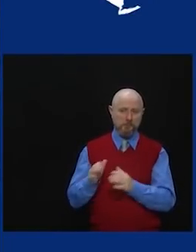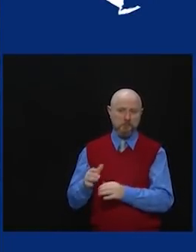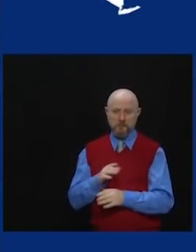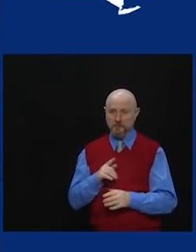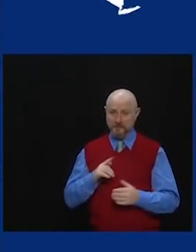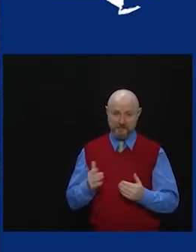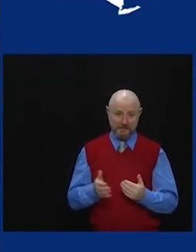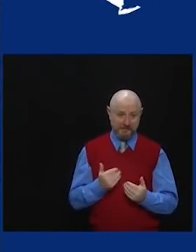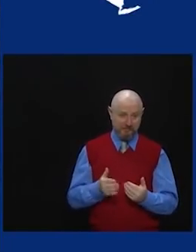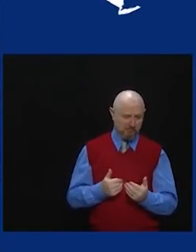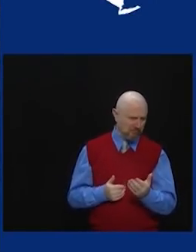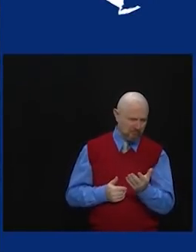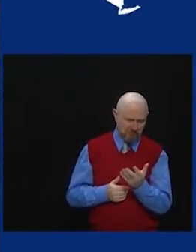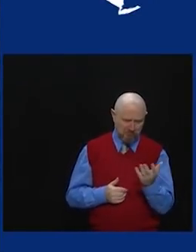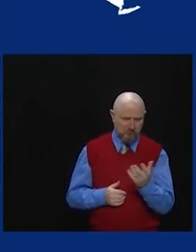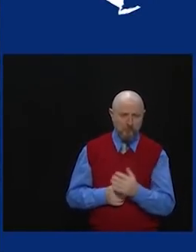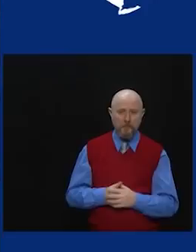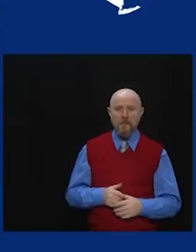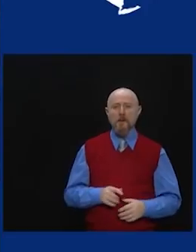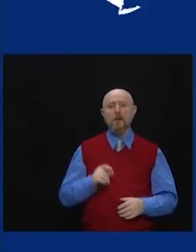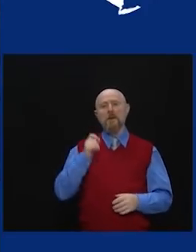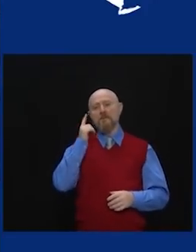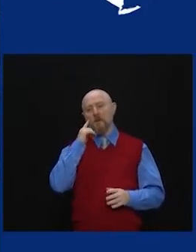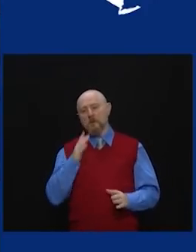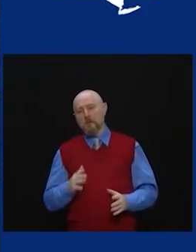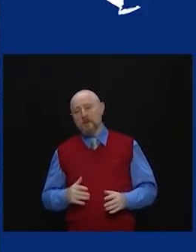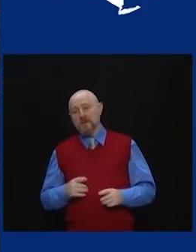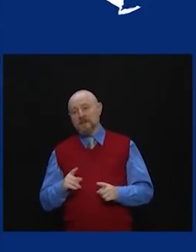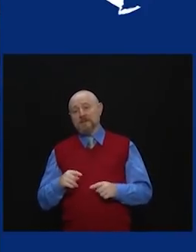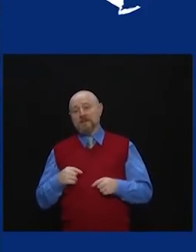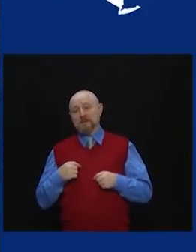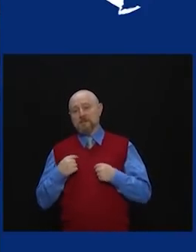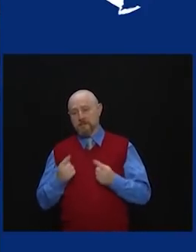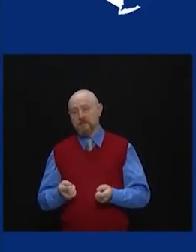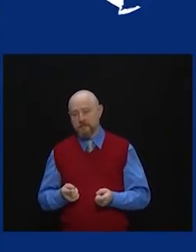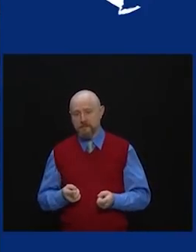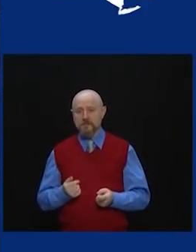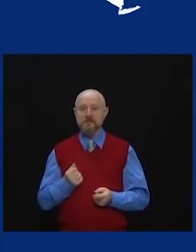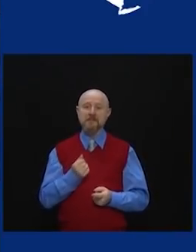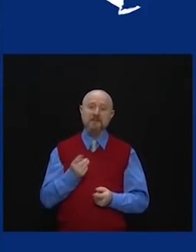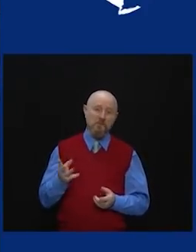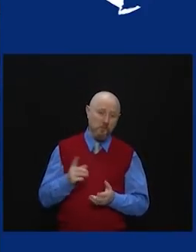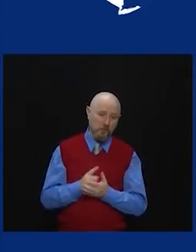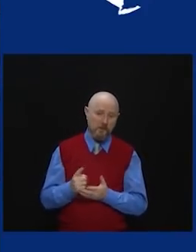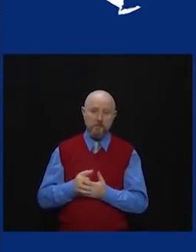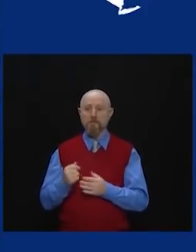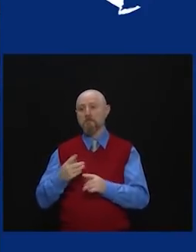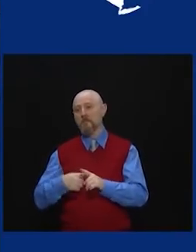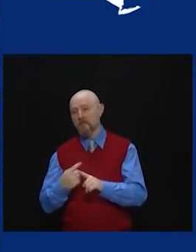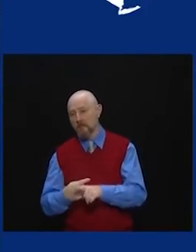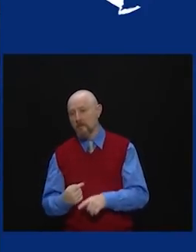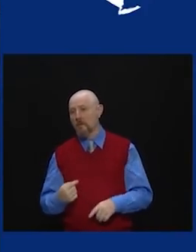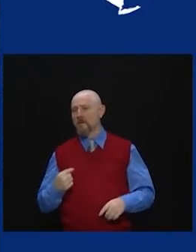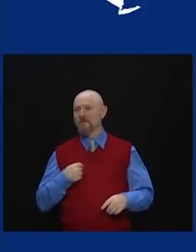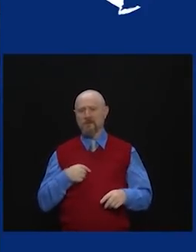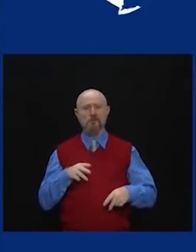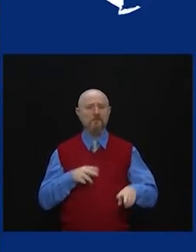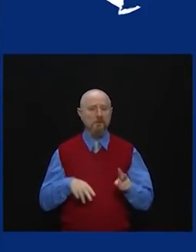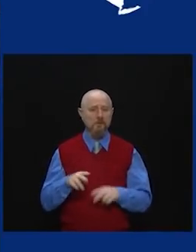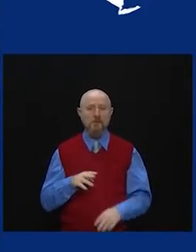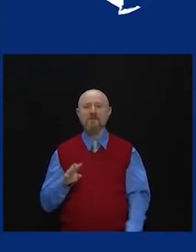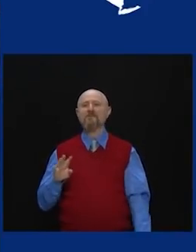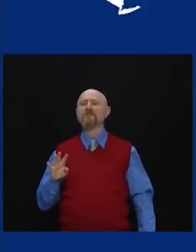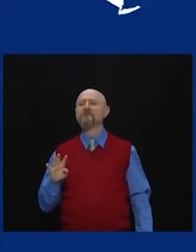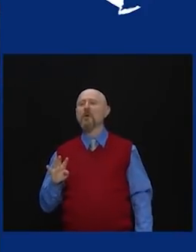few months, but certainly last weeks, I've had to examine 400 pieces of legislation. Again, you talk about the responsibilities we've had. I've